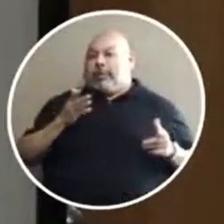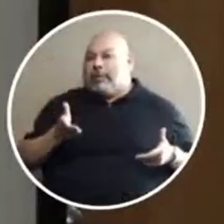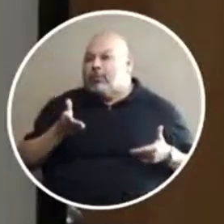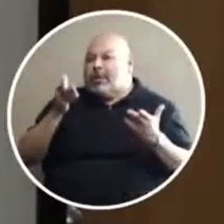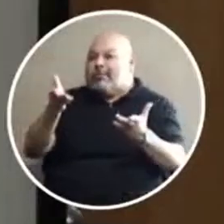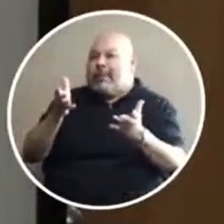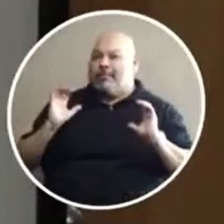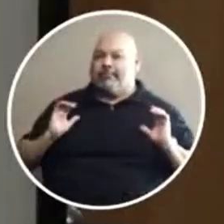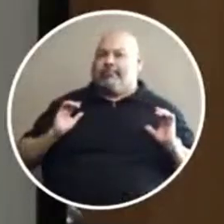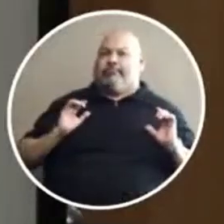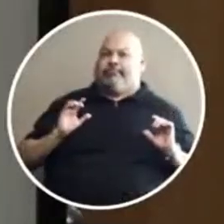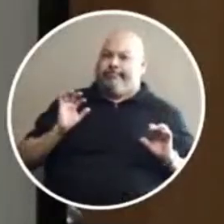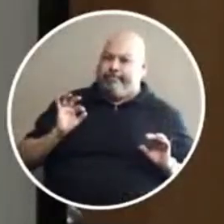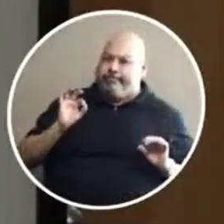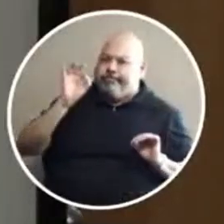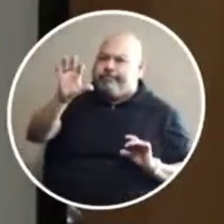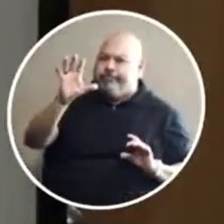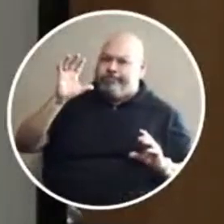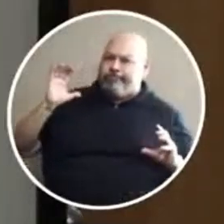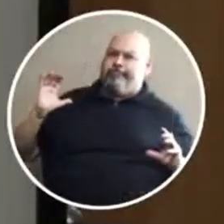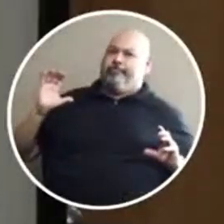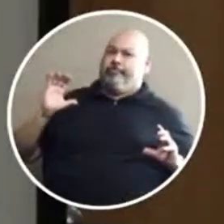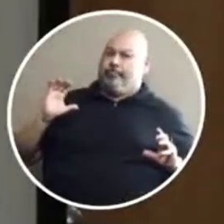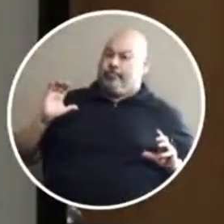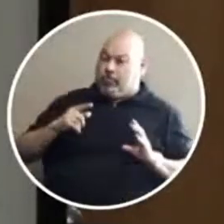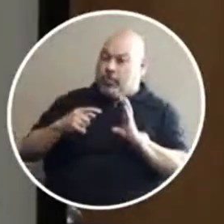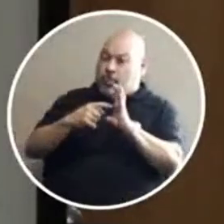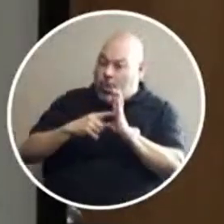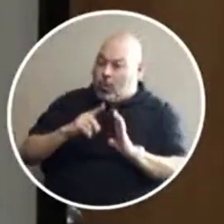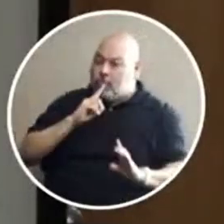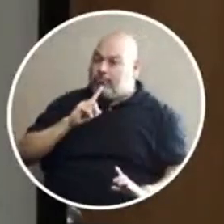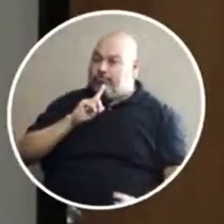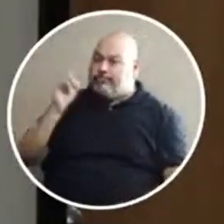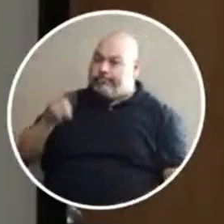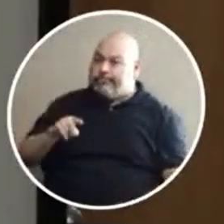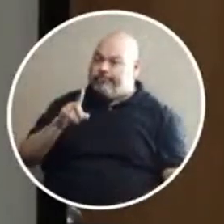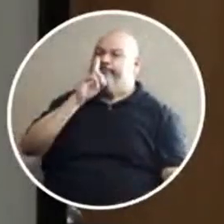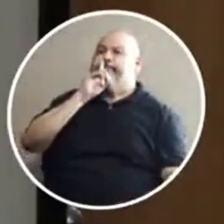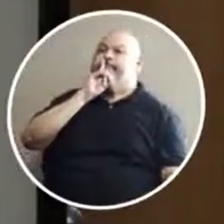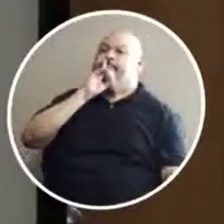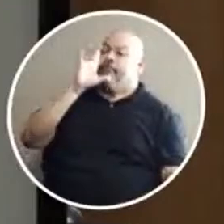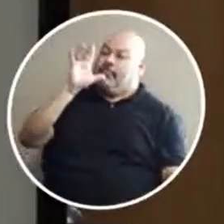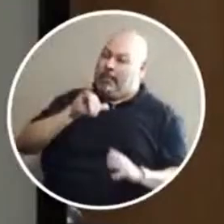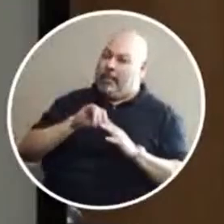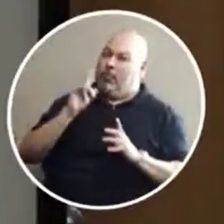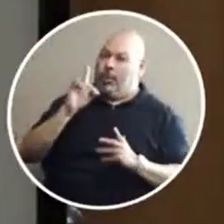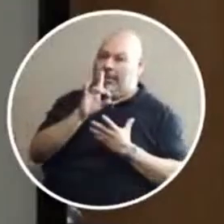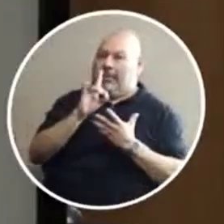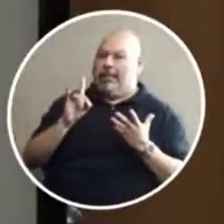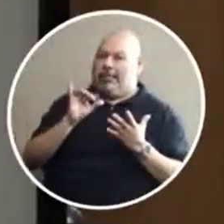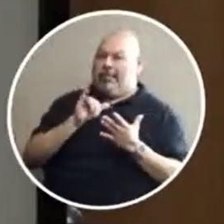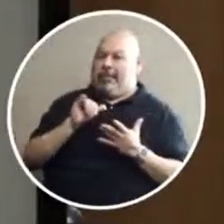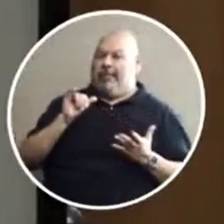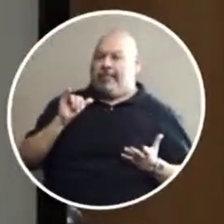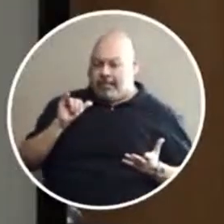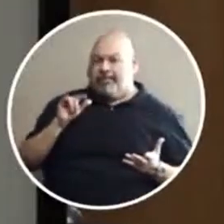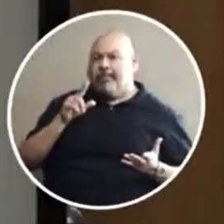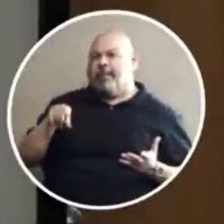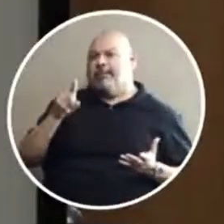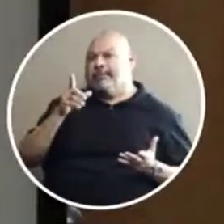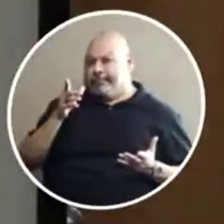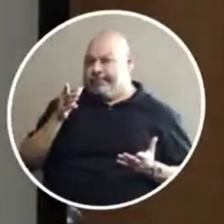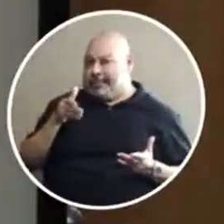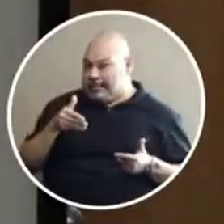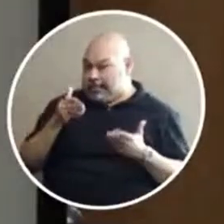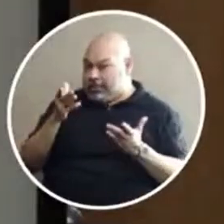and recommendations, and as the conditions become less favorable, that might be one of the options that could be